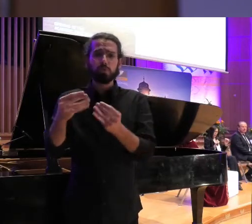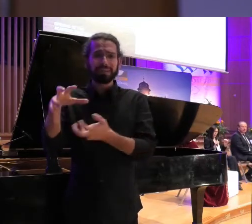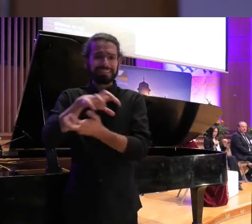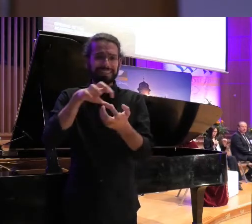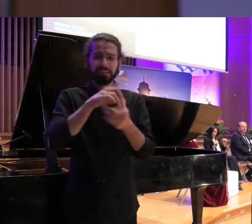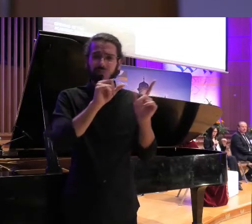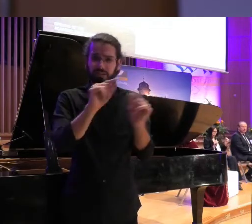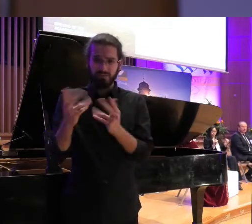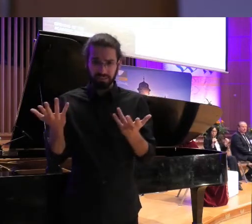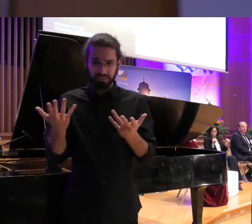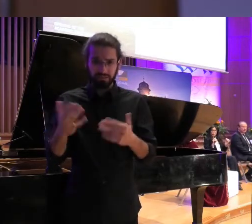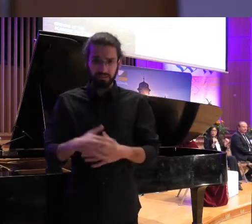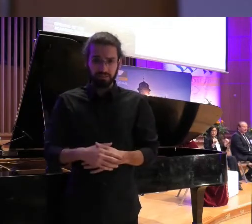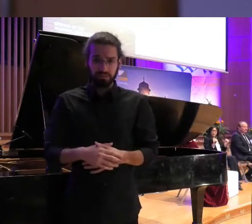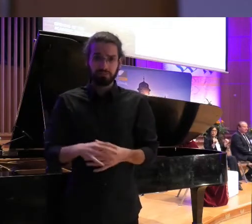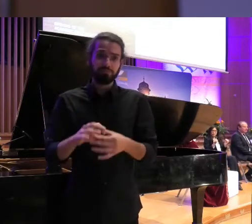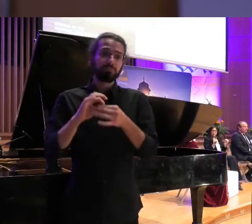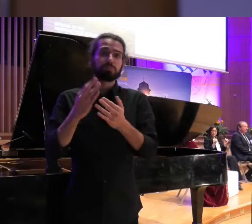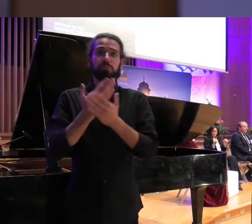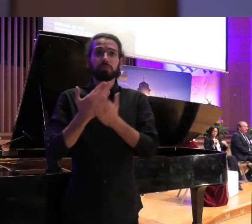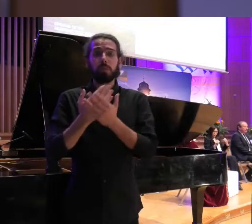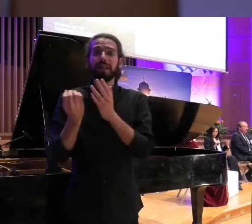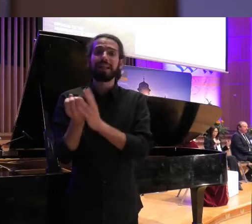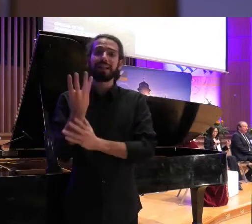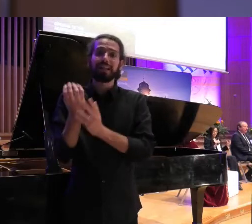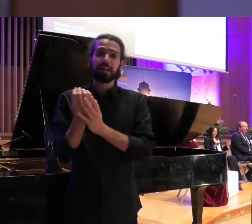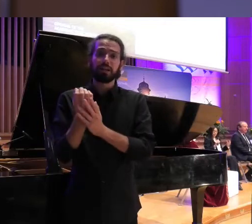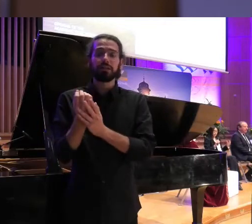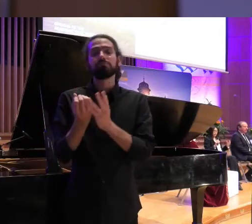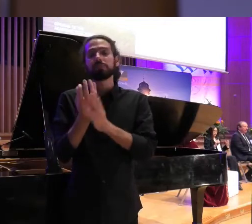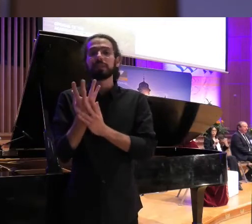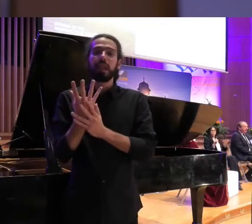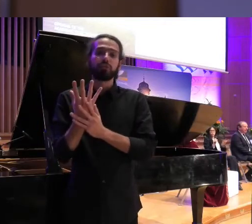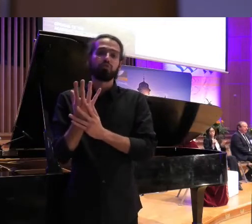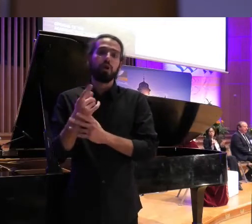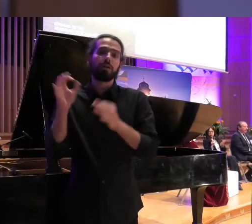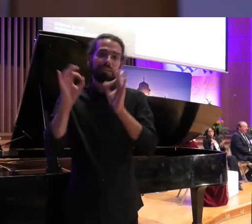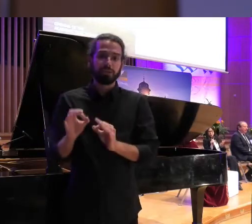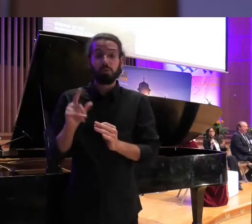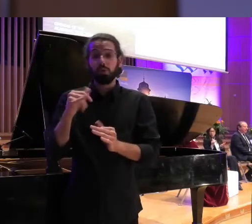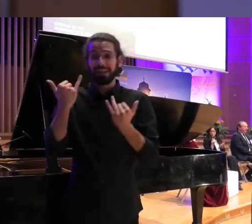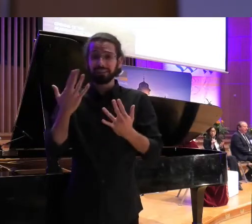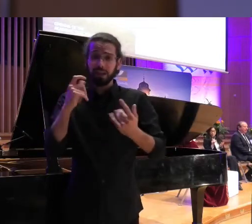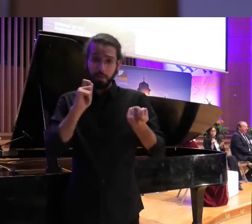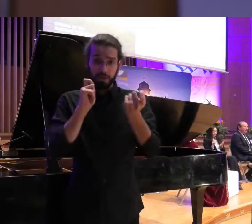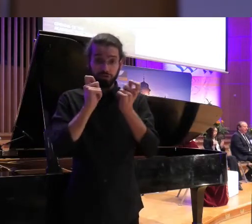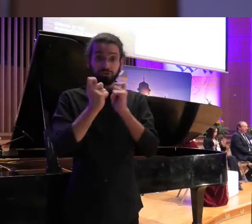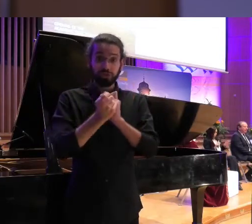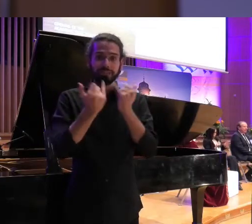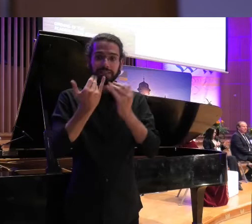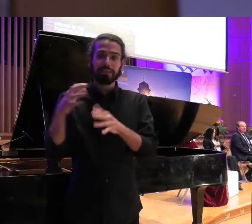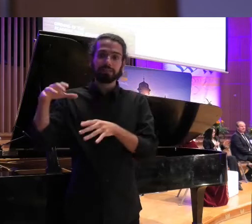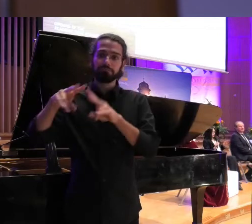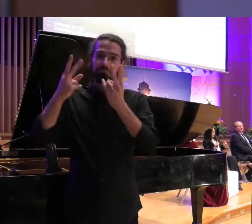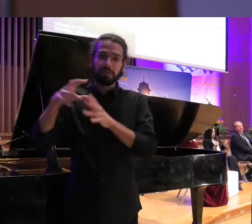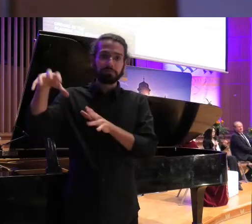mainly due to natural hazards, because due to climate change, according to a UNEP report, all of